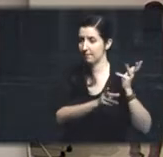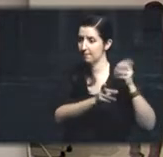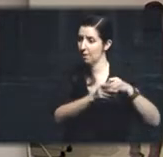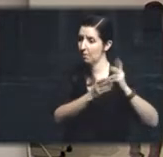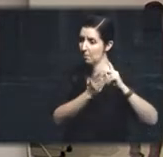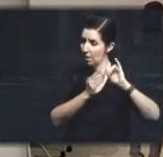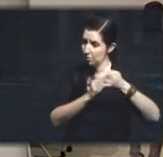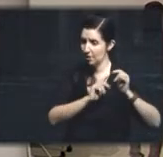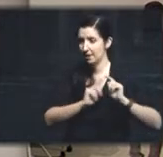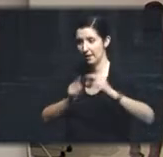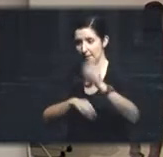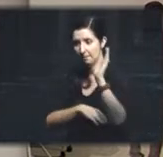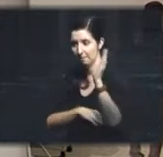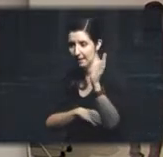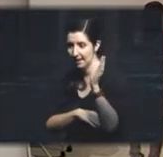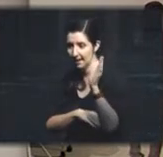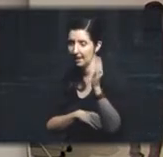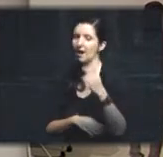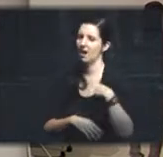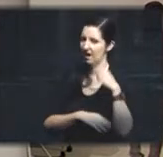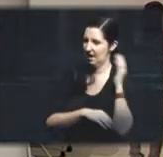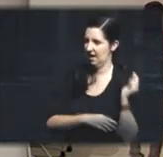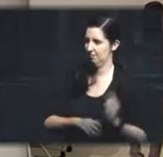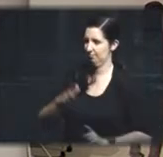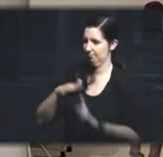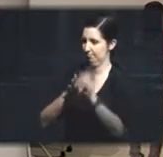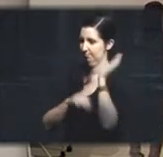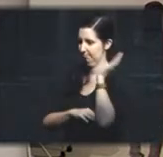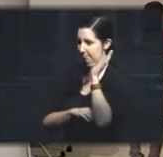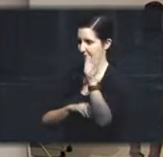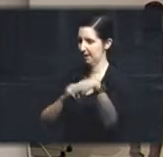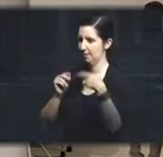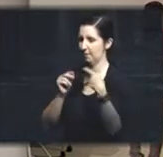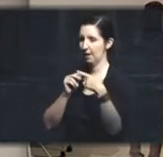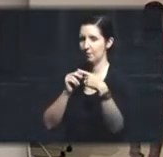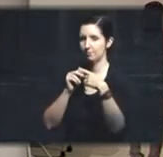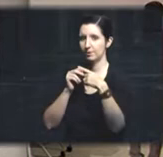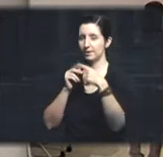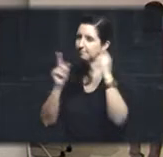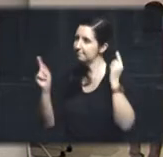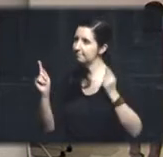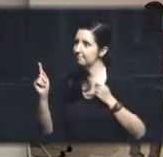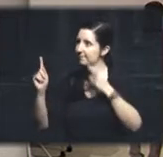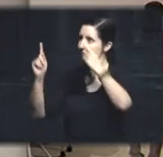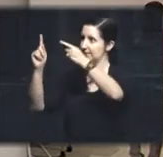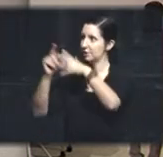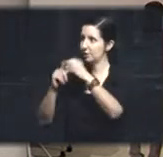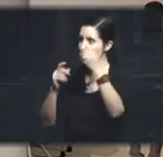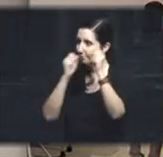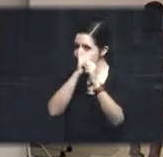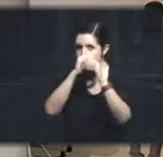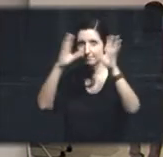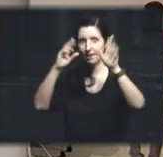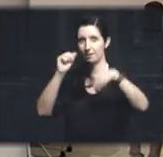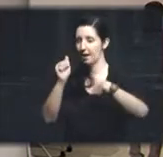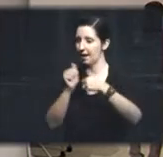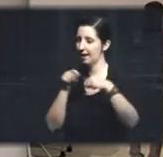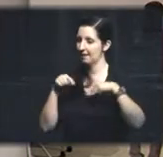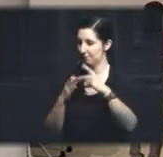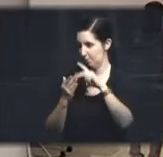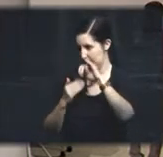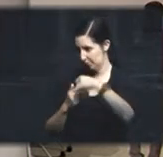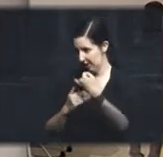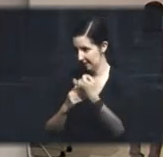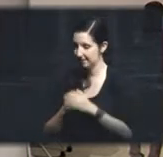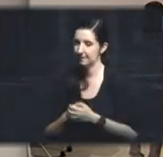behalf of all of the institutions about the vision behind this. And the vision behind it was really about a few key things.